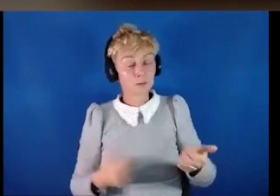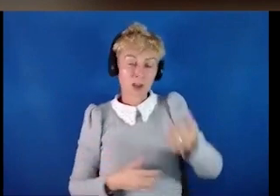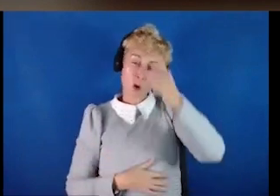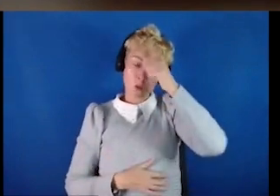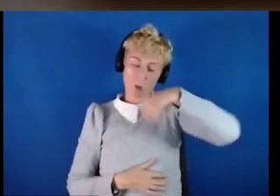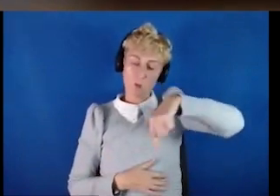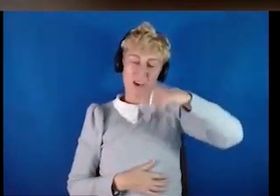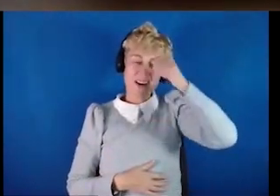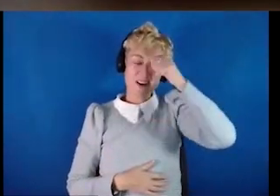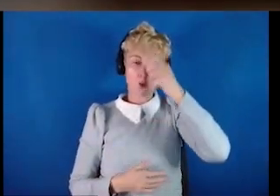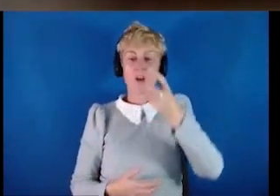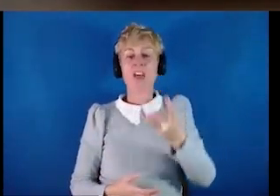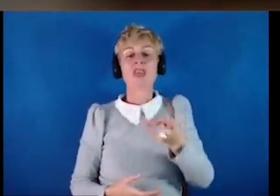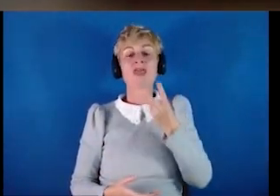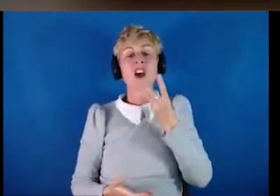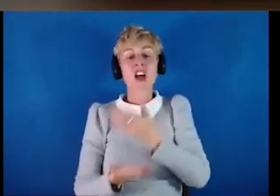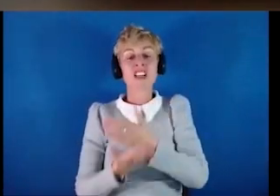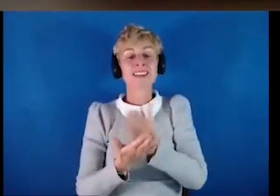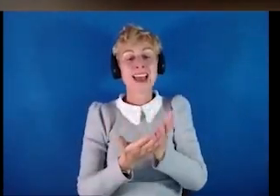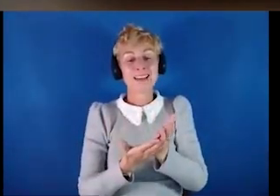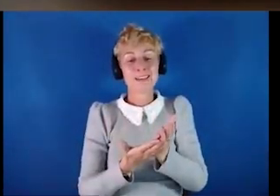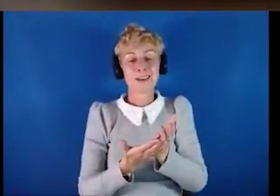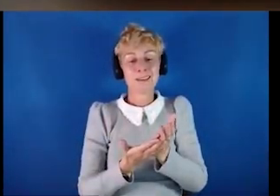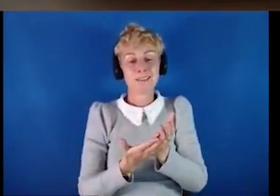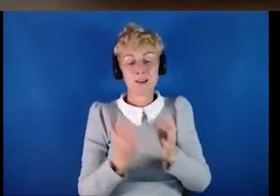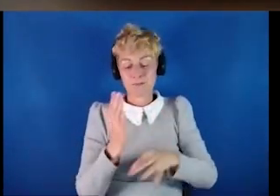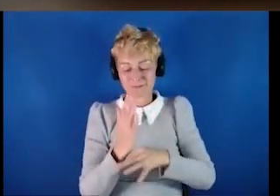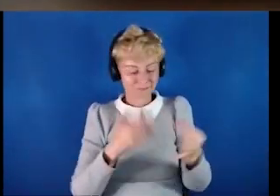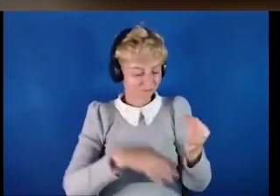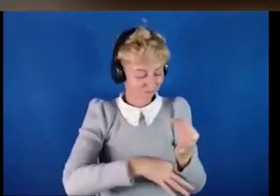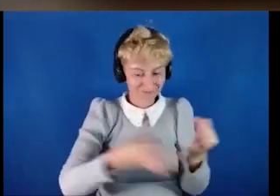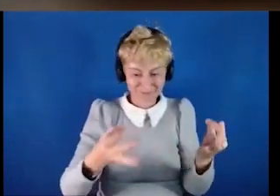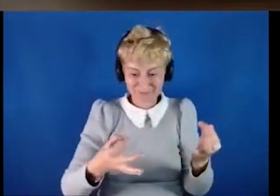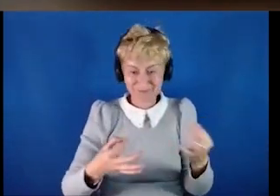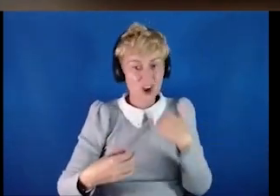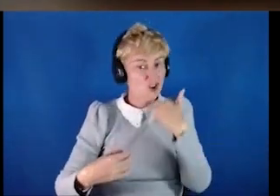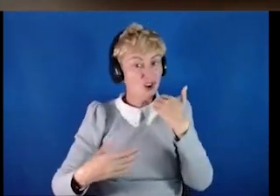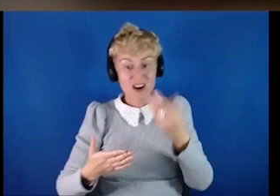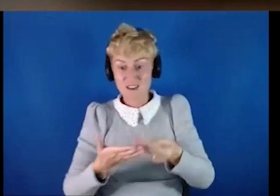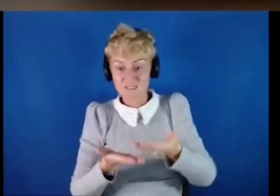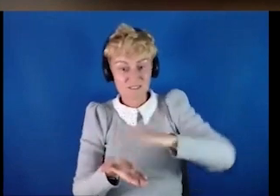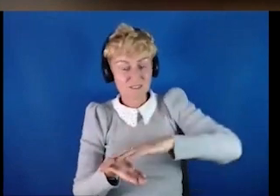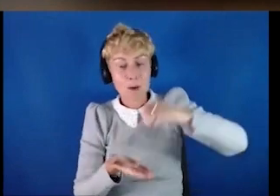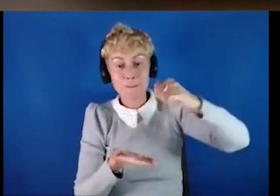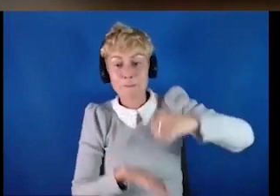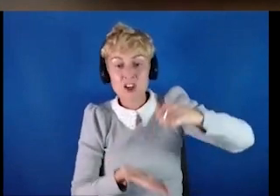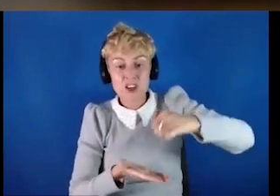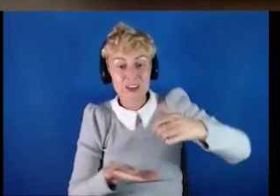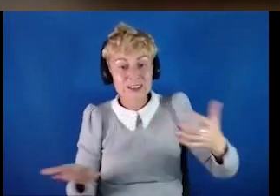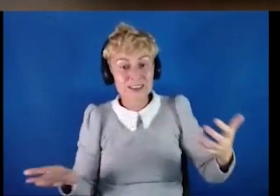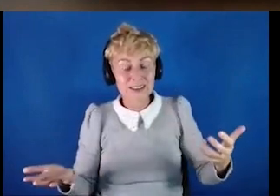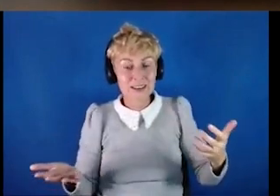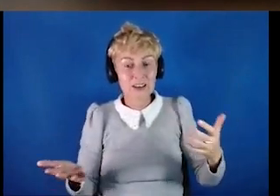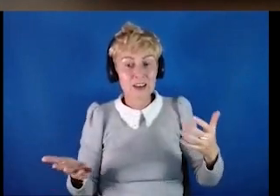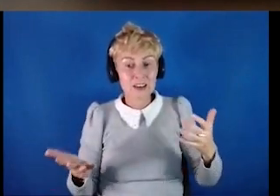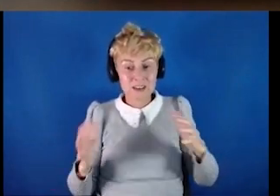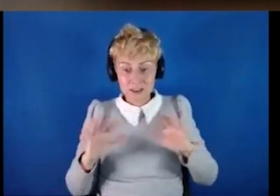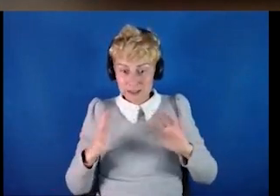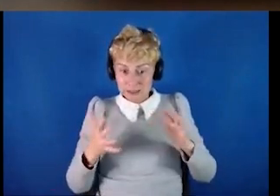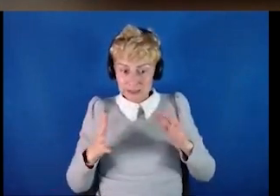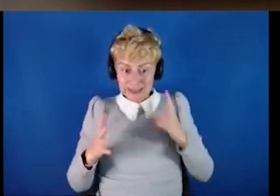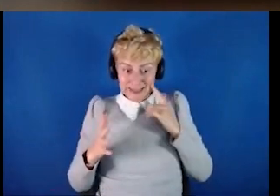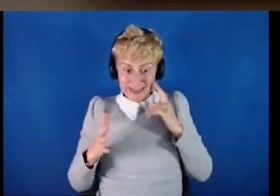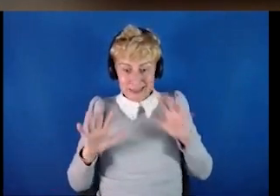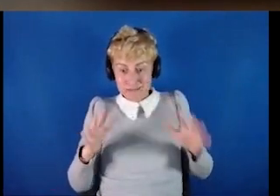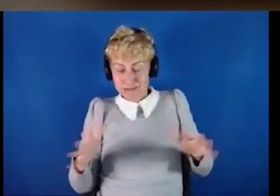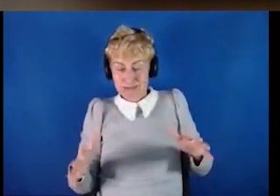is like. Not enough money, incredibly fragile, talking a different language from the decision makers. So